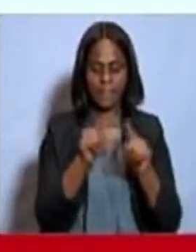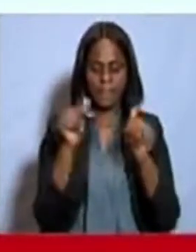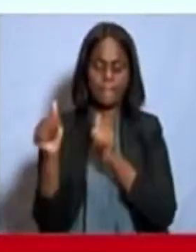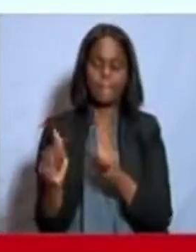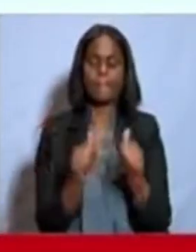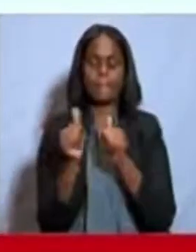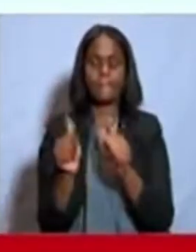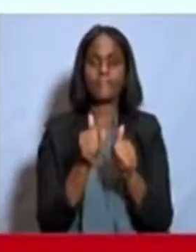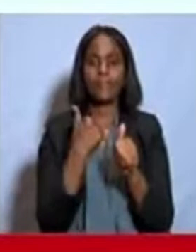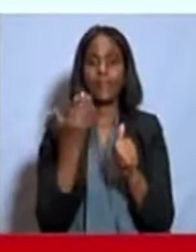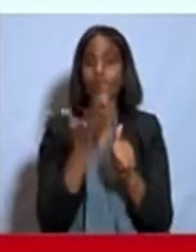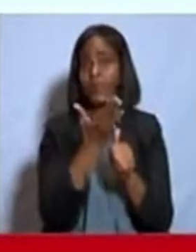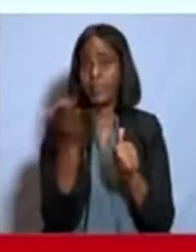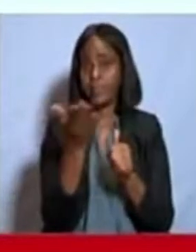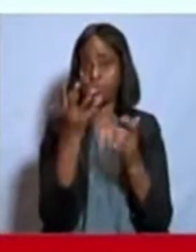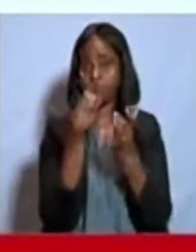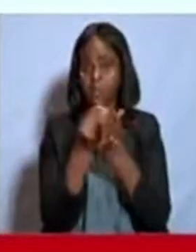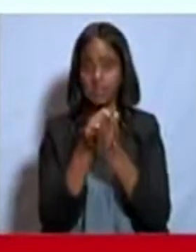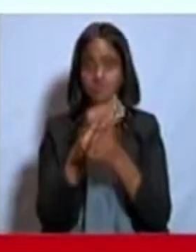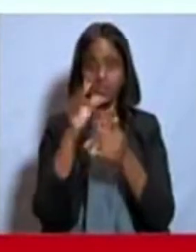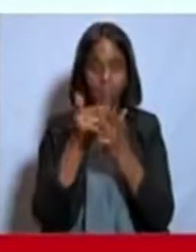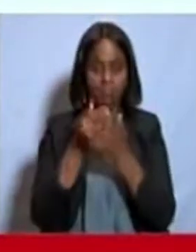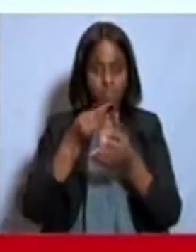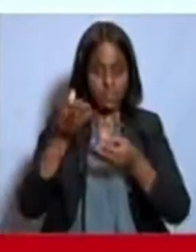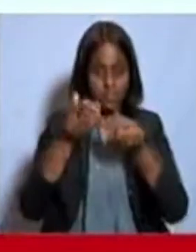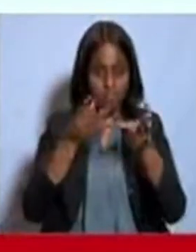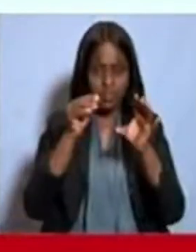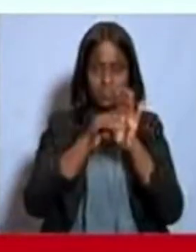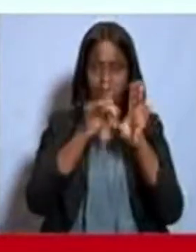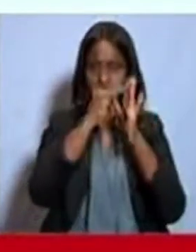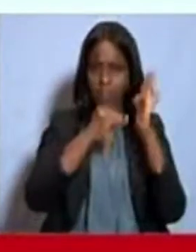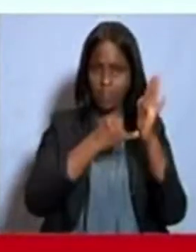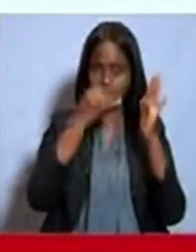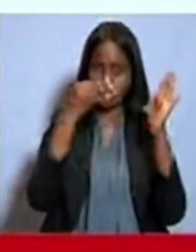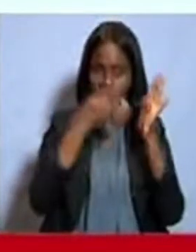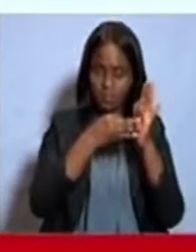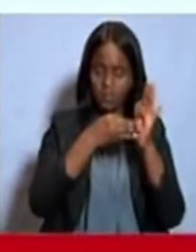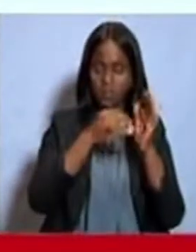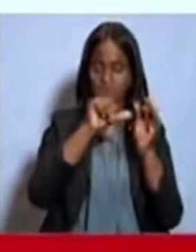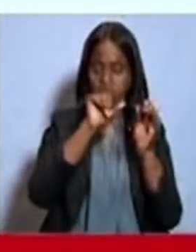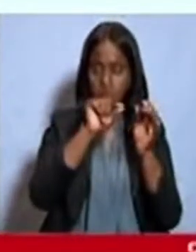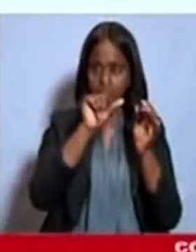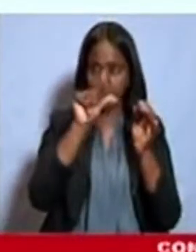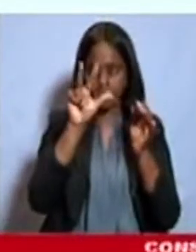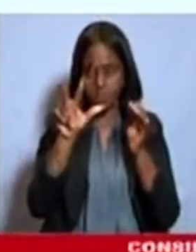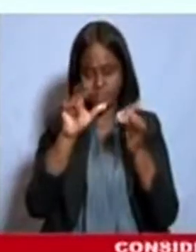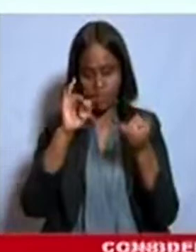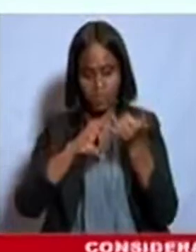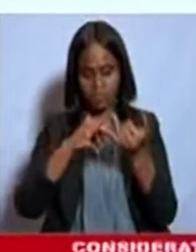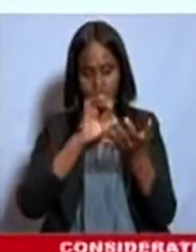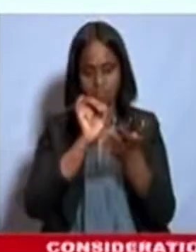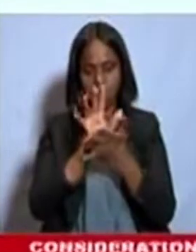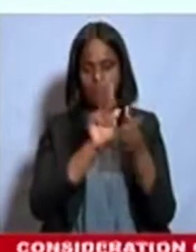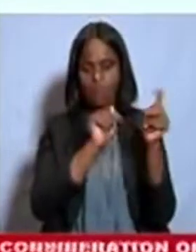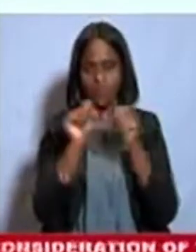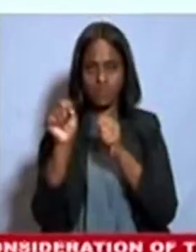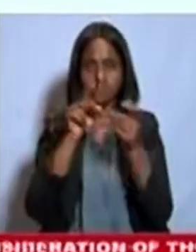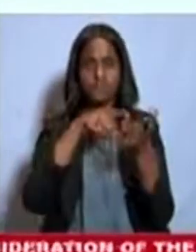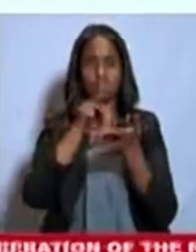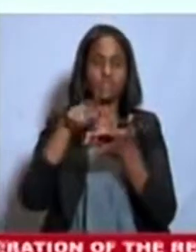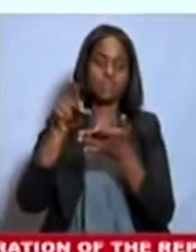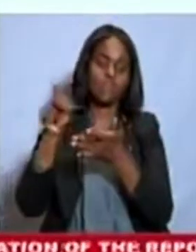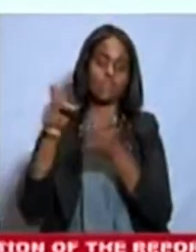action: these funds were spent in the January-February 2023 social cash transfer payment